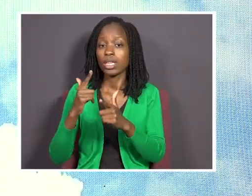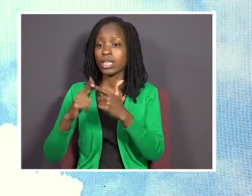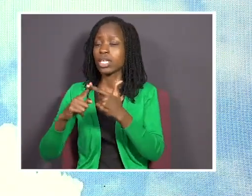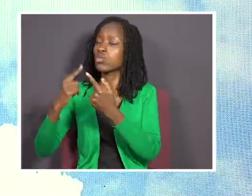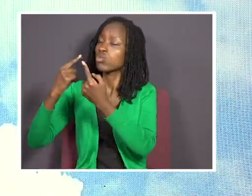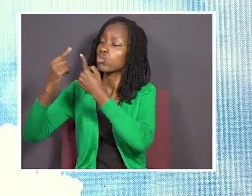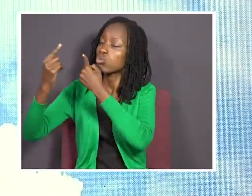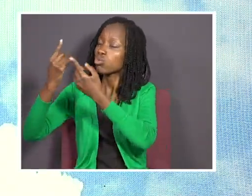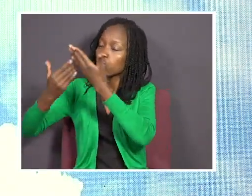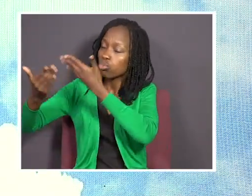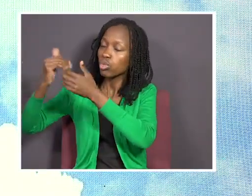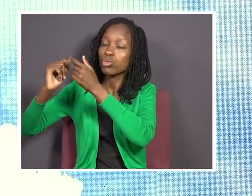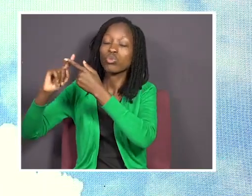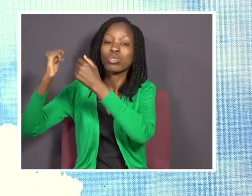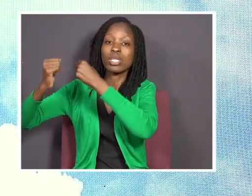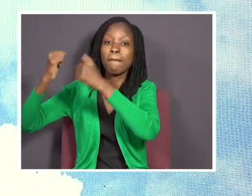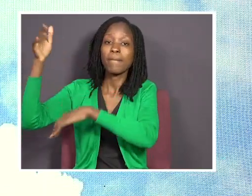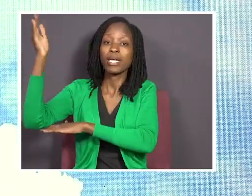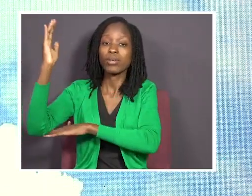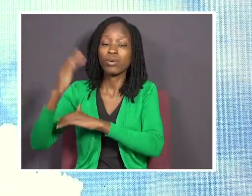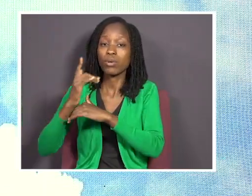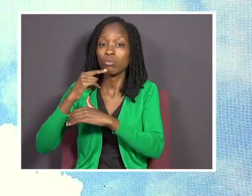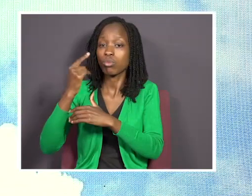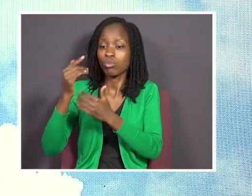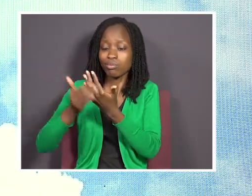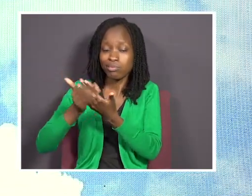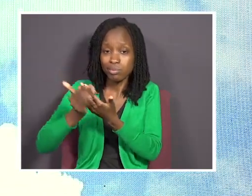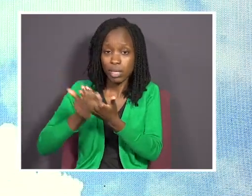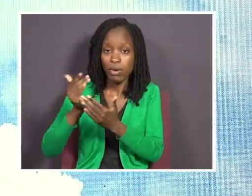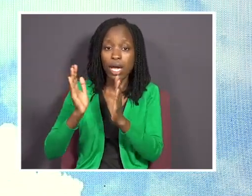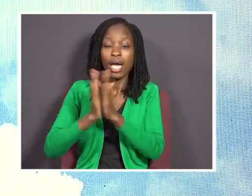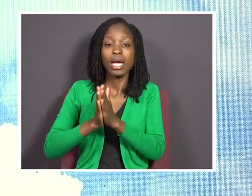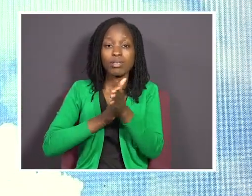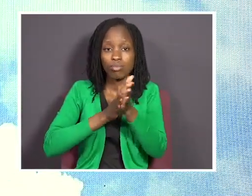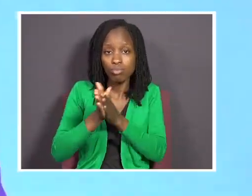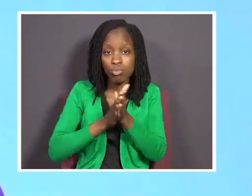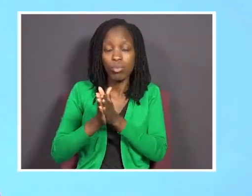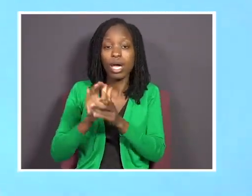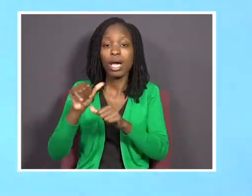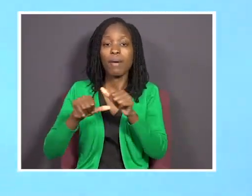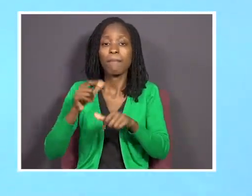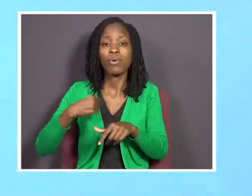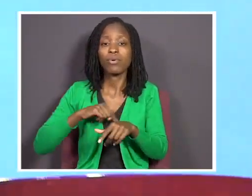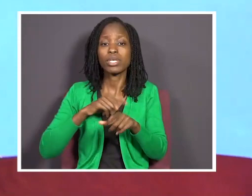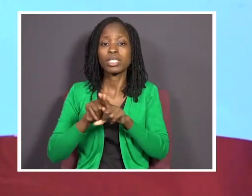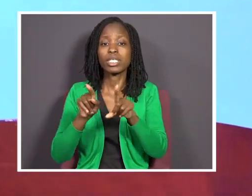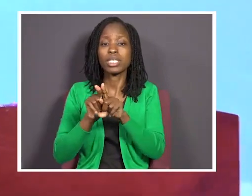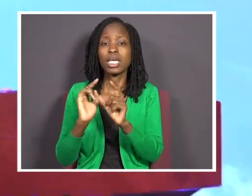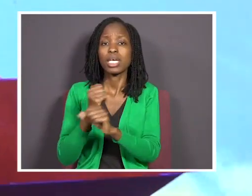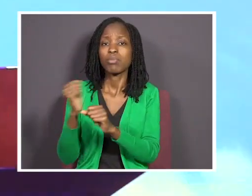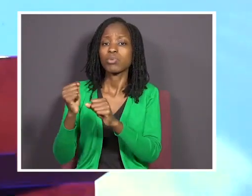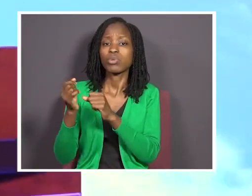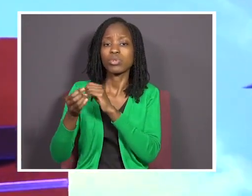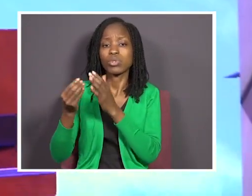You're speaking to the mighty God who is caring and who is interested in our affair and who you cannot lie